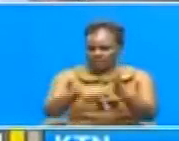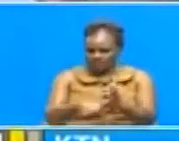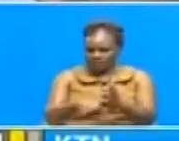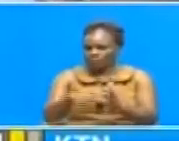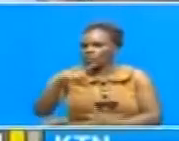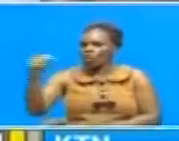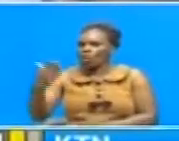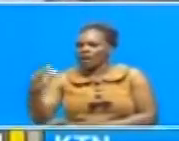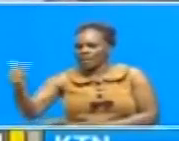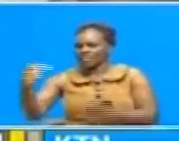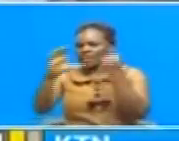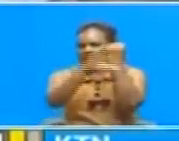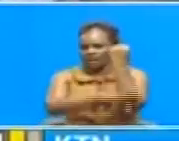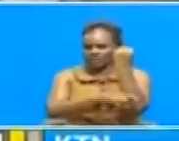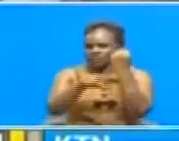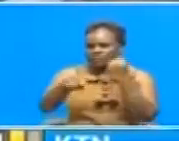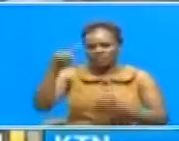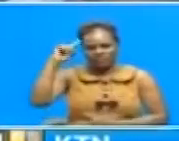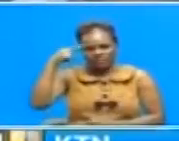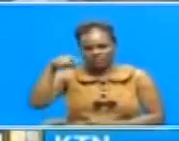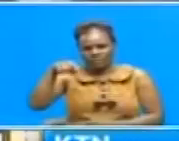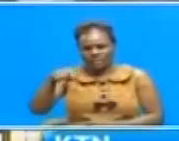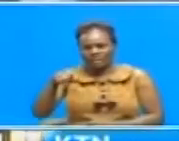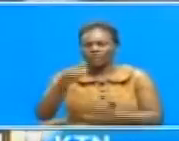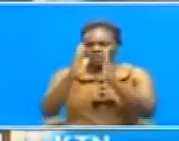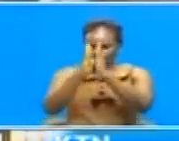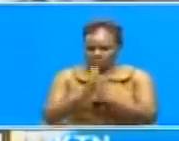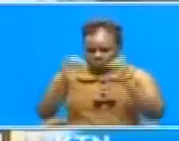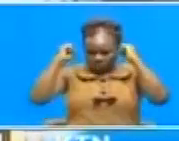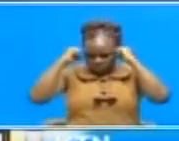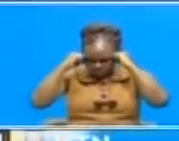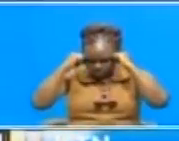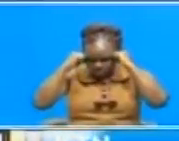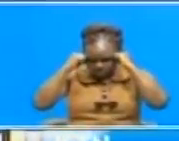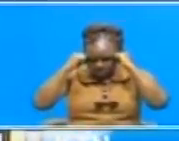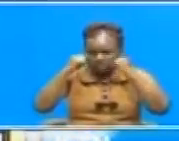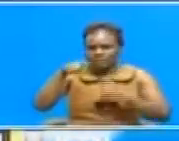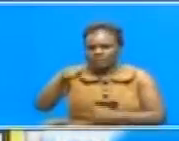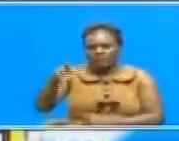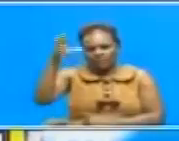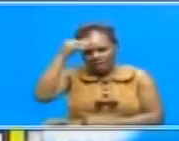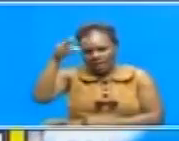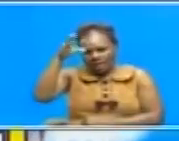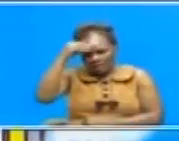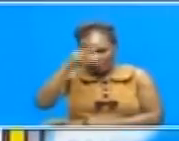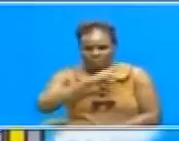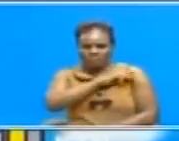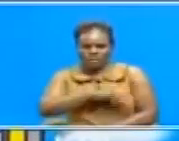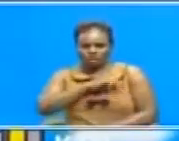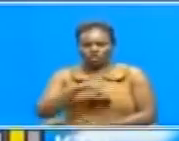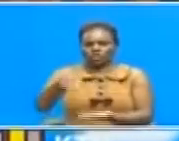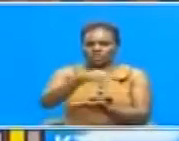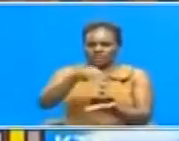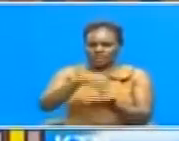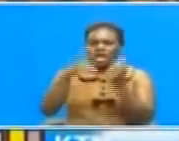head to Lebanon. They knew she was going for further religious studies. She was a student at Bilal Muslim Mission Center. They